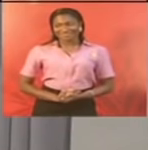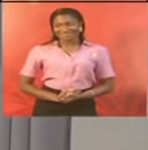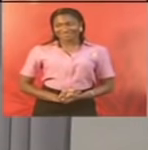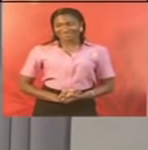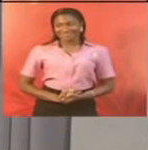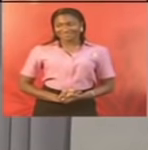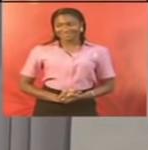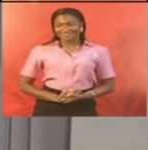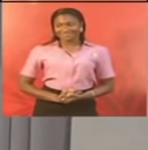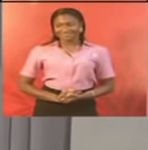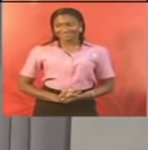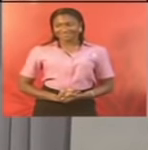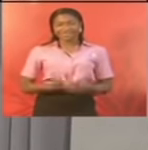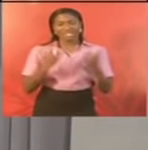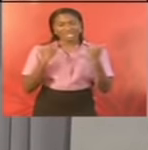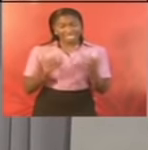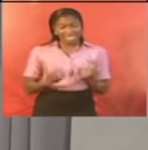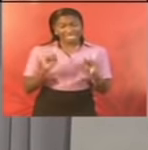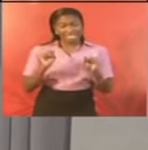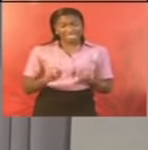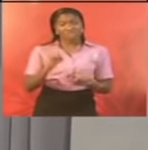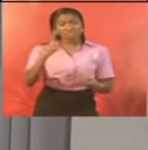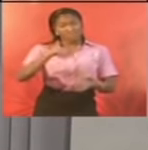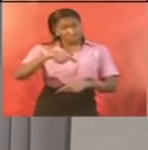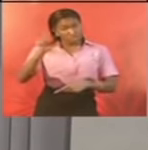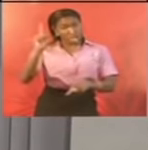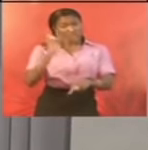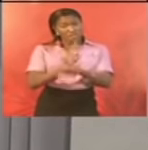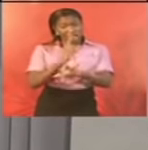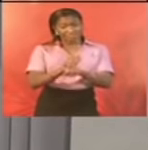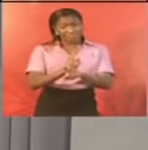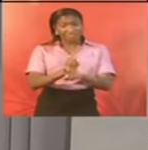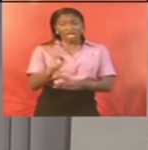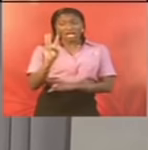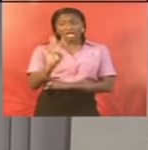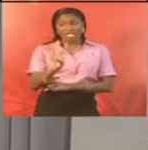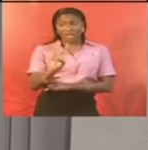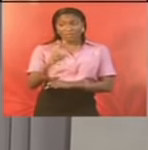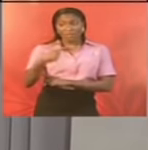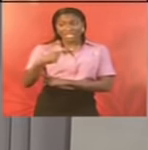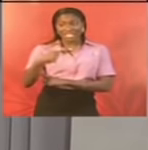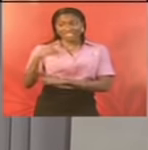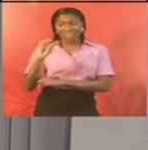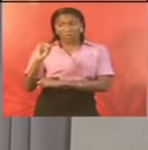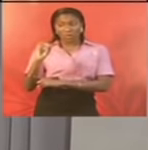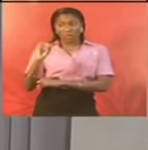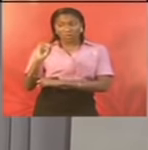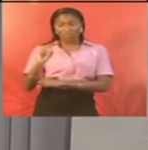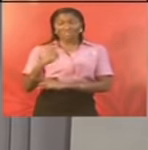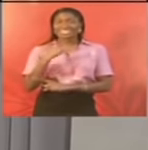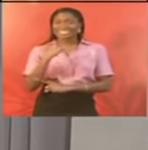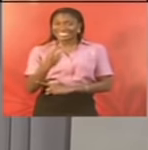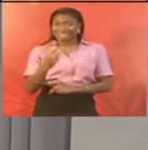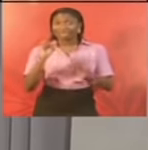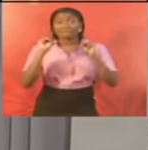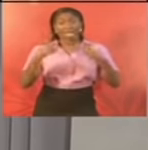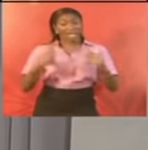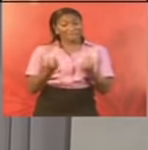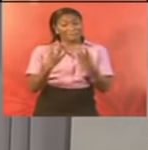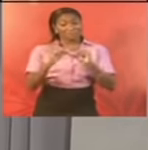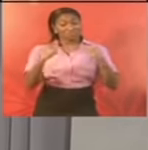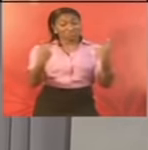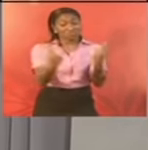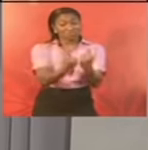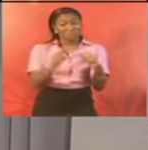policy perspective, you are quite right. WHO has identified the anti-vaxxers movement as